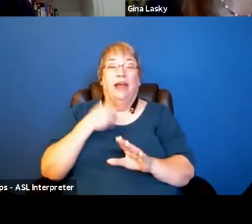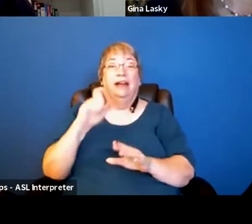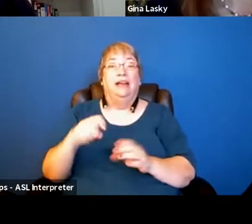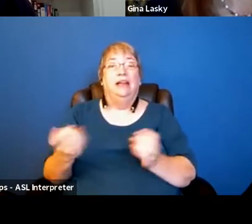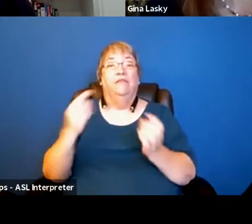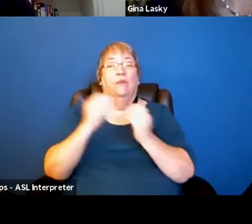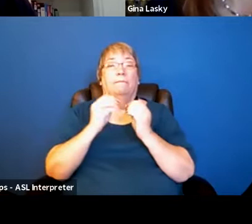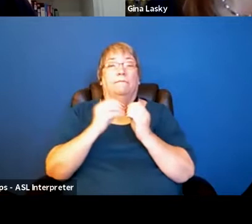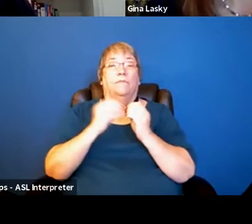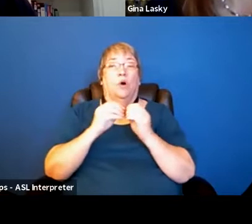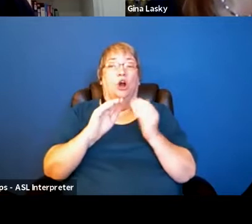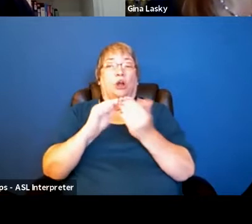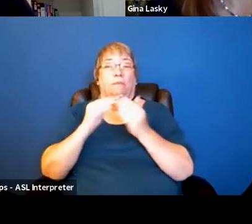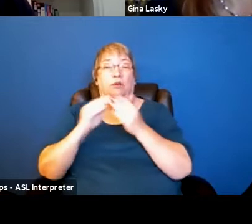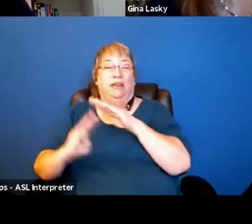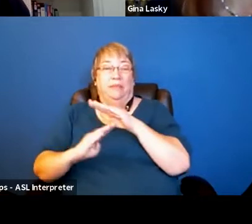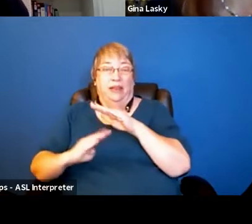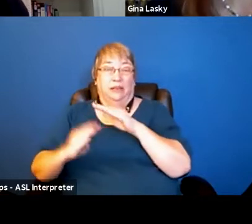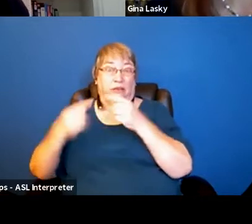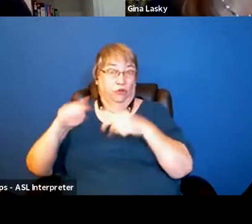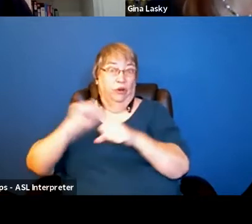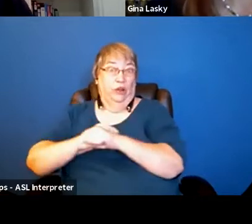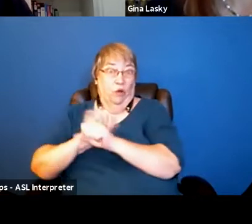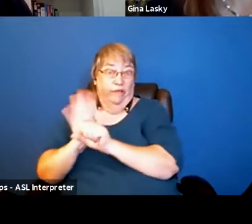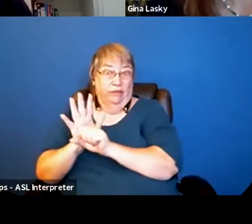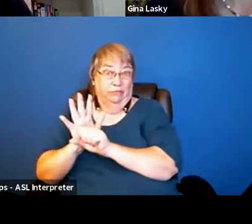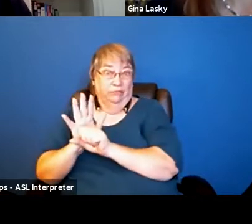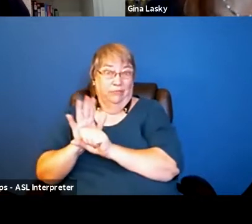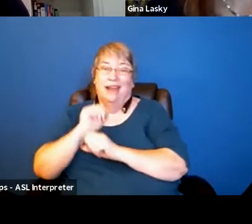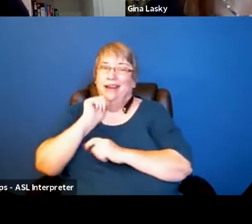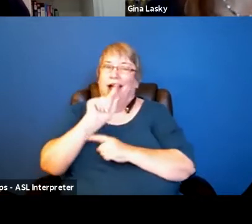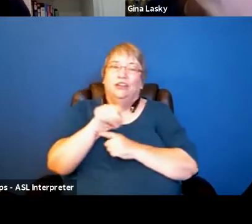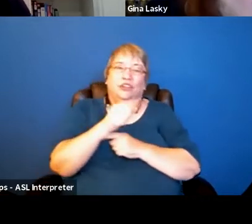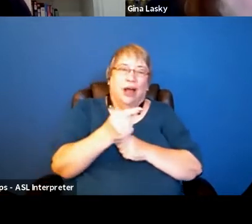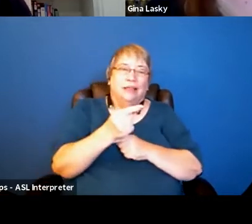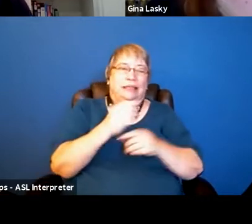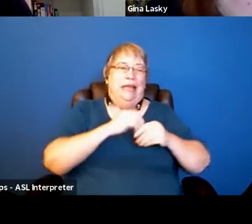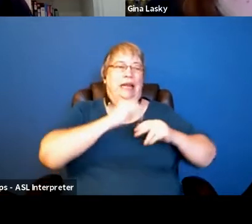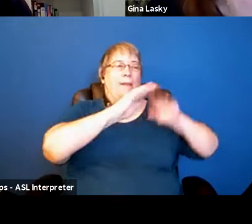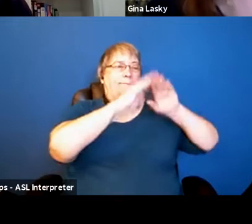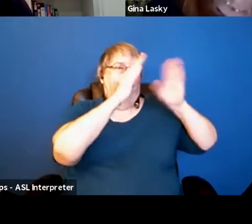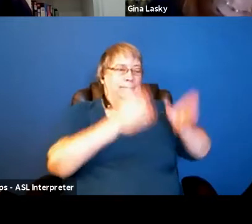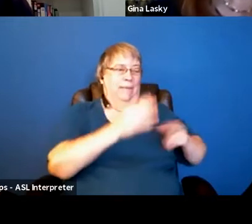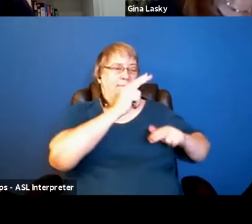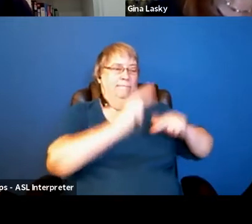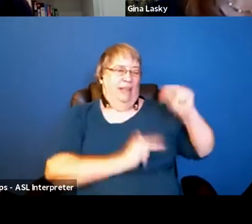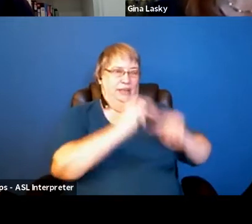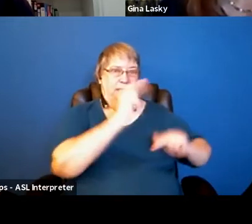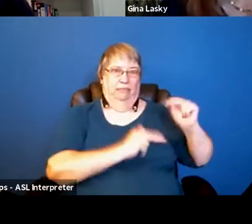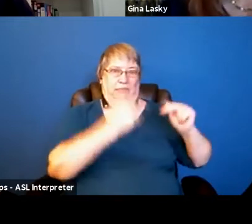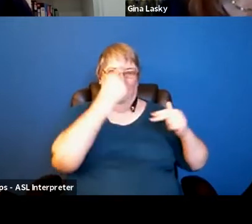community-based and co-located services rather than only providing services in a brick and mortar mental health center, for